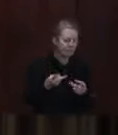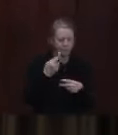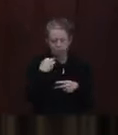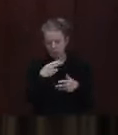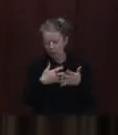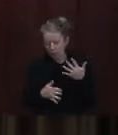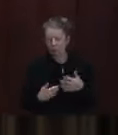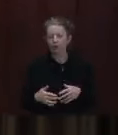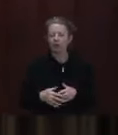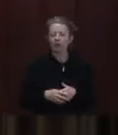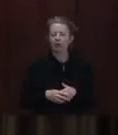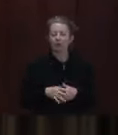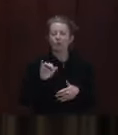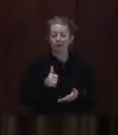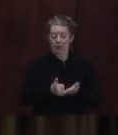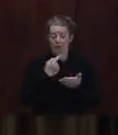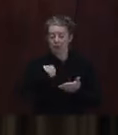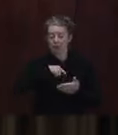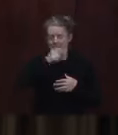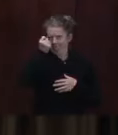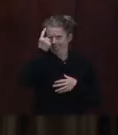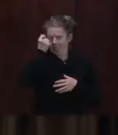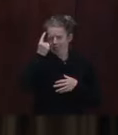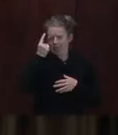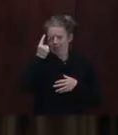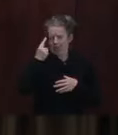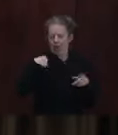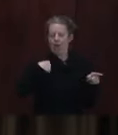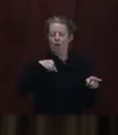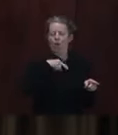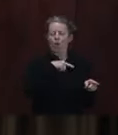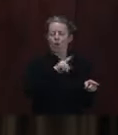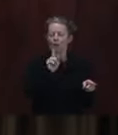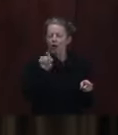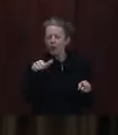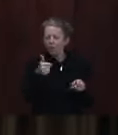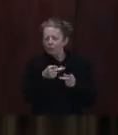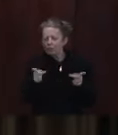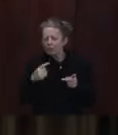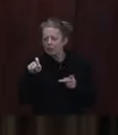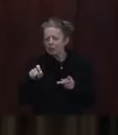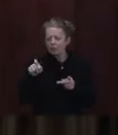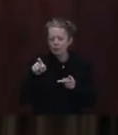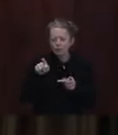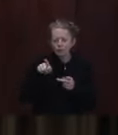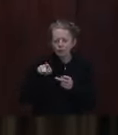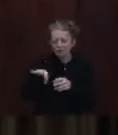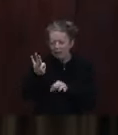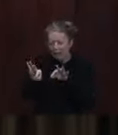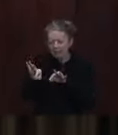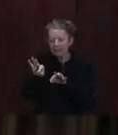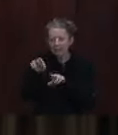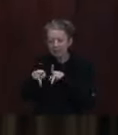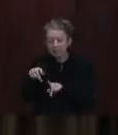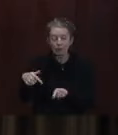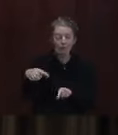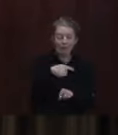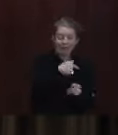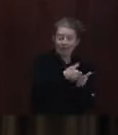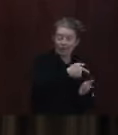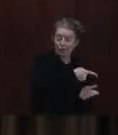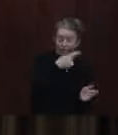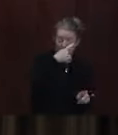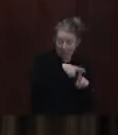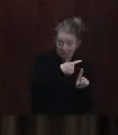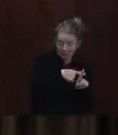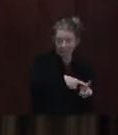us realize too, like where else do we need to look to tell close contacts to quarantine? But in addition, through the case investigation,